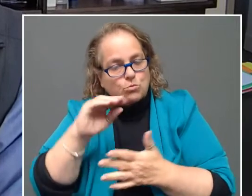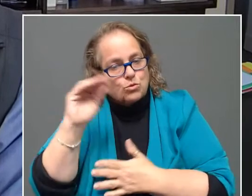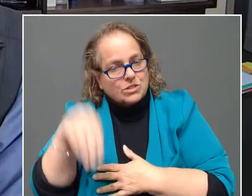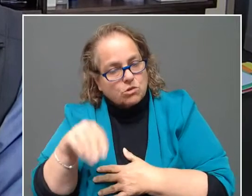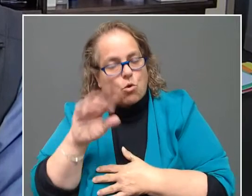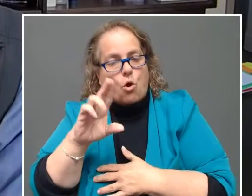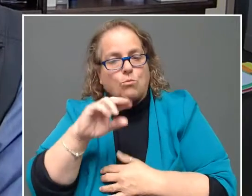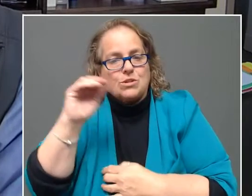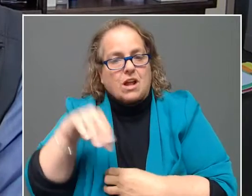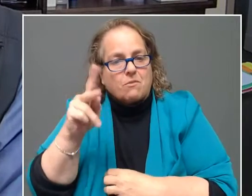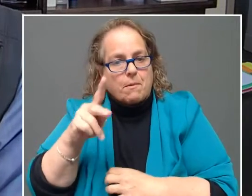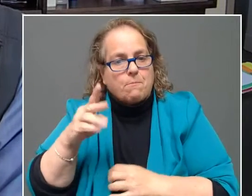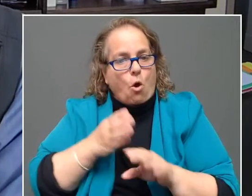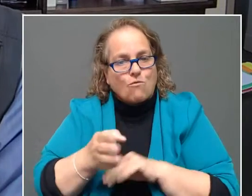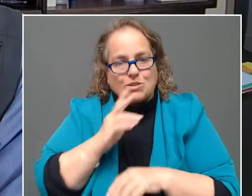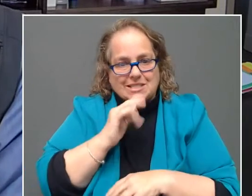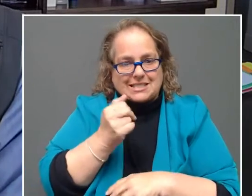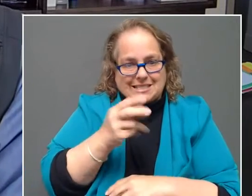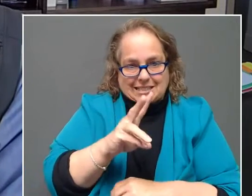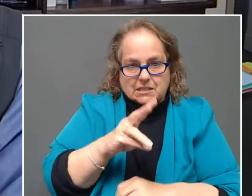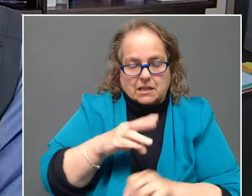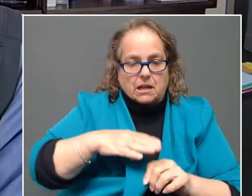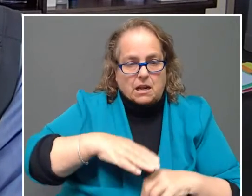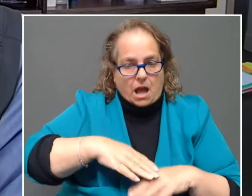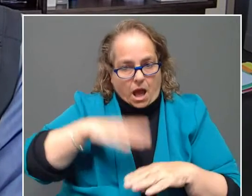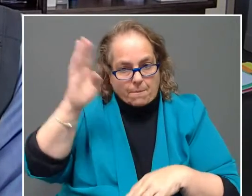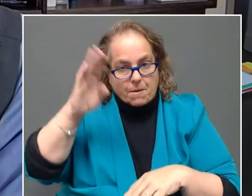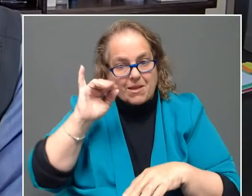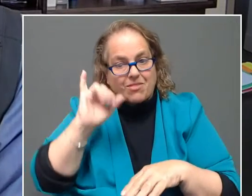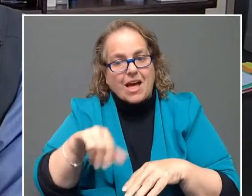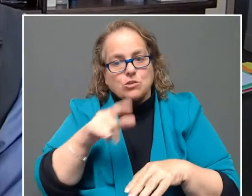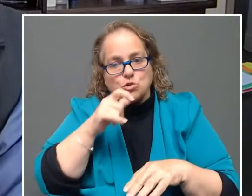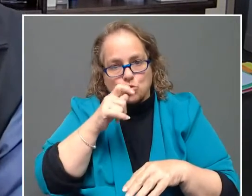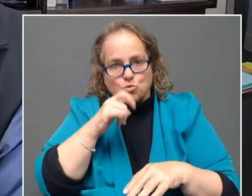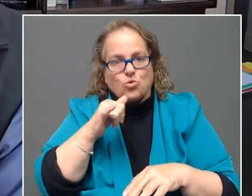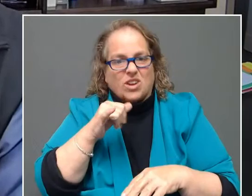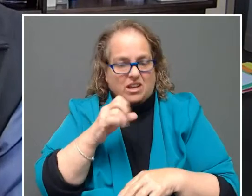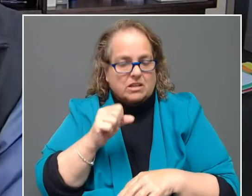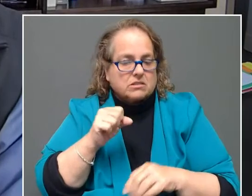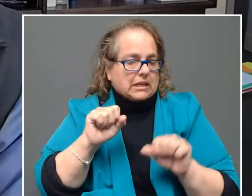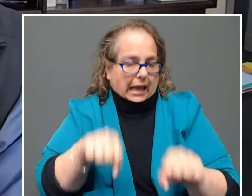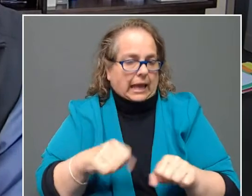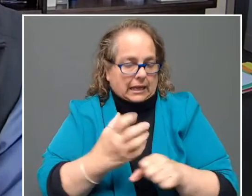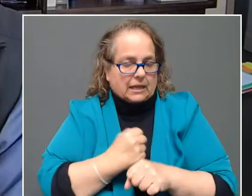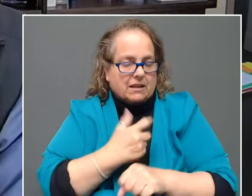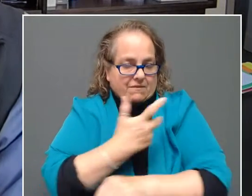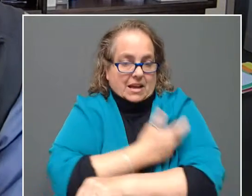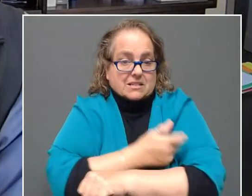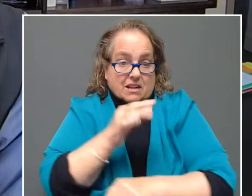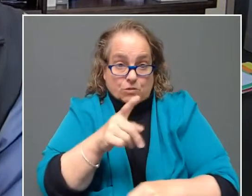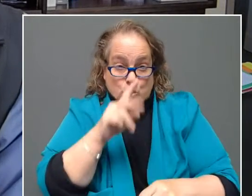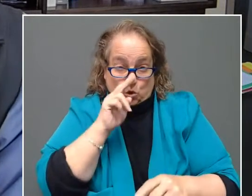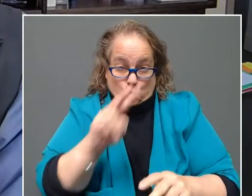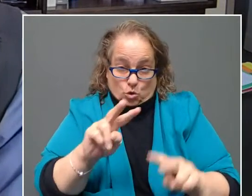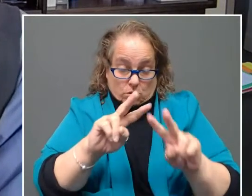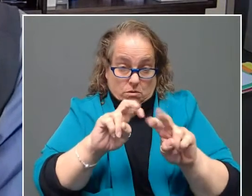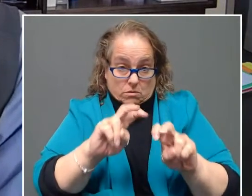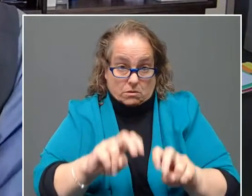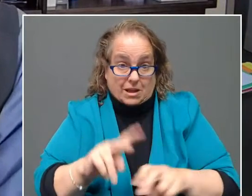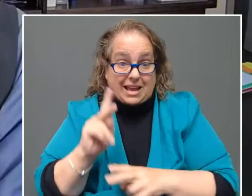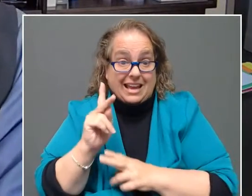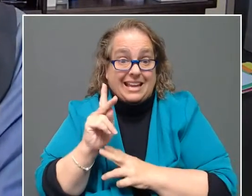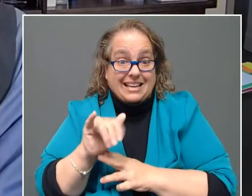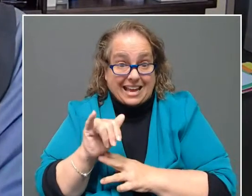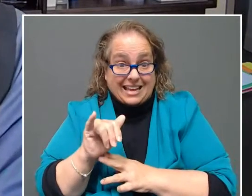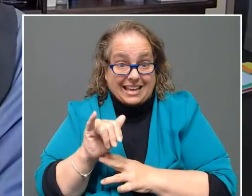over 16 and up, because those are the ones eligible for vaccination. If you look at those metrics, Kentucky has been